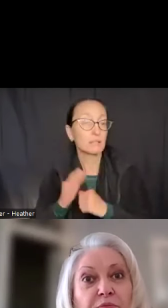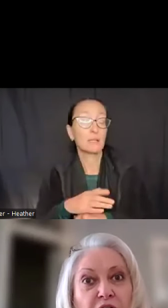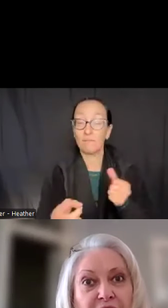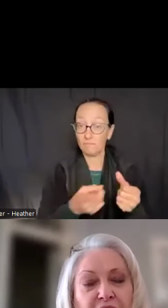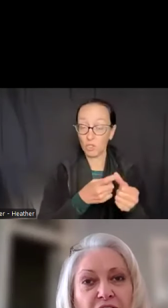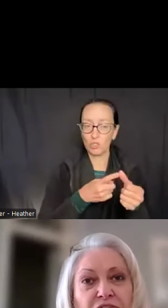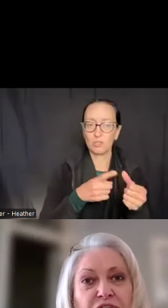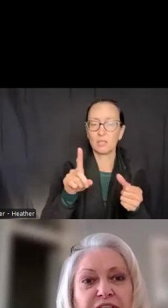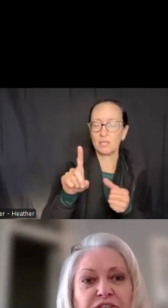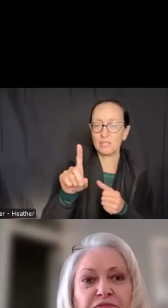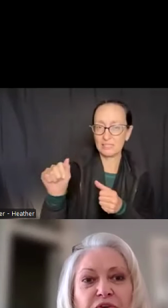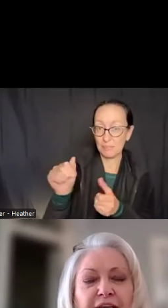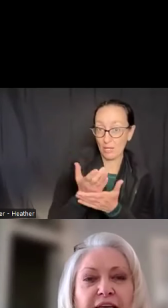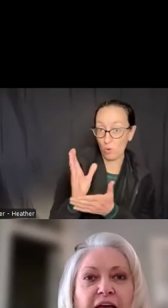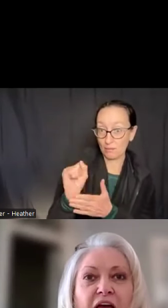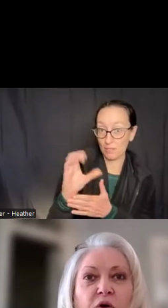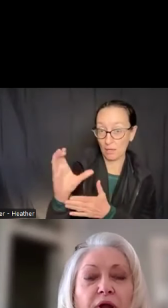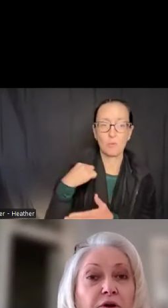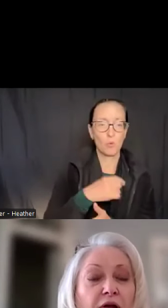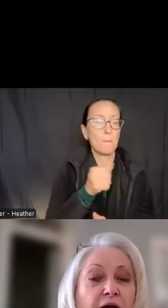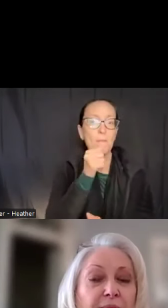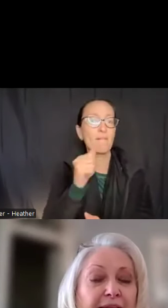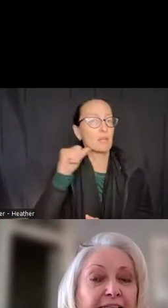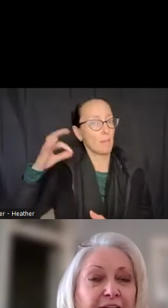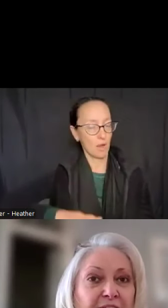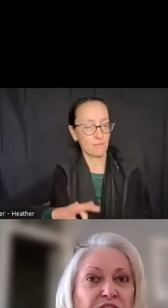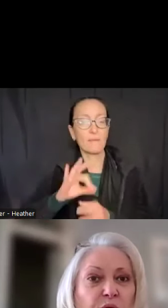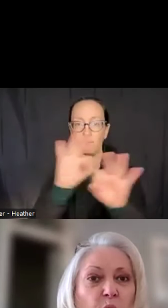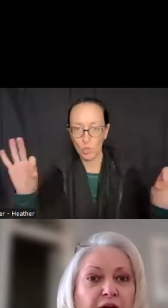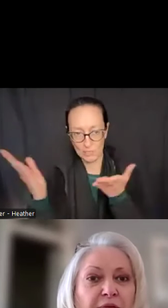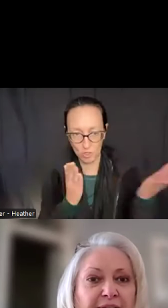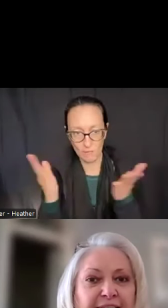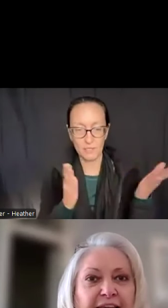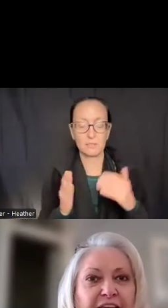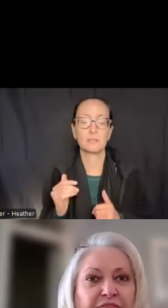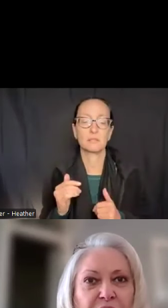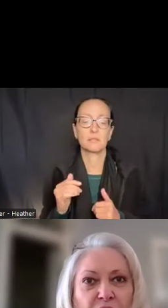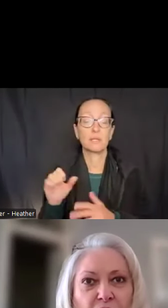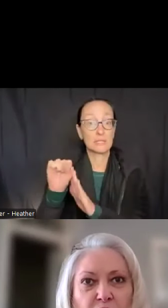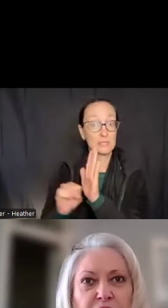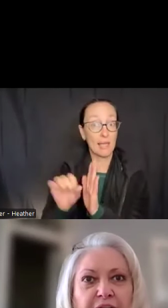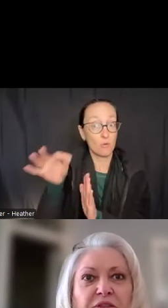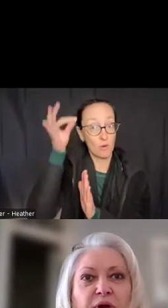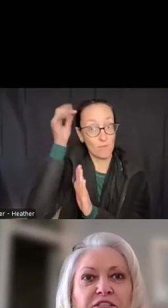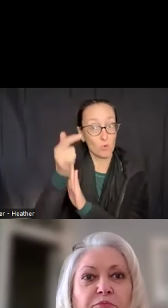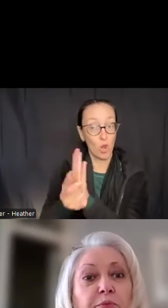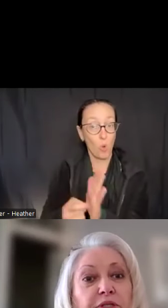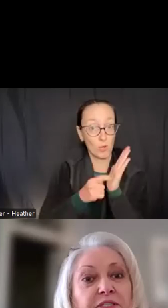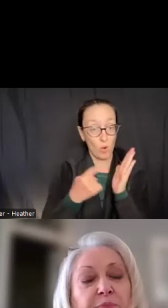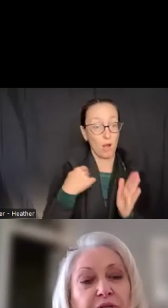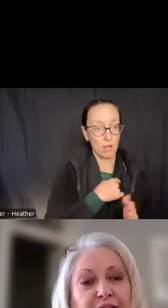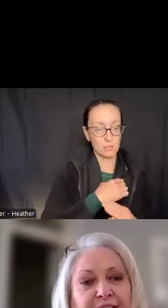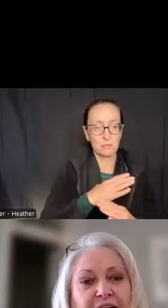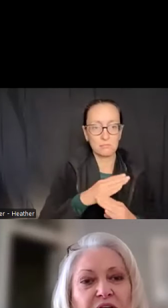private nonprofit. All our services are free. We are an entity that is required by state and federal law to protect the rights of